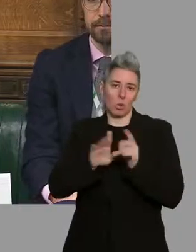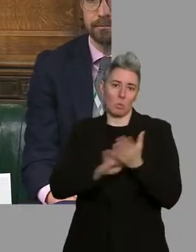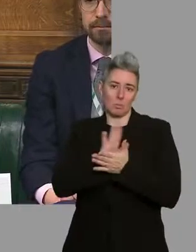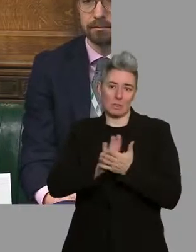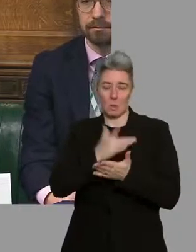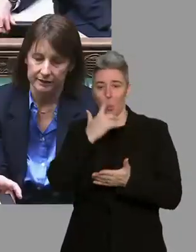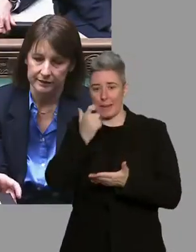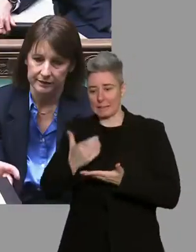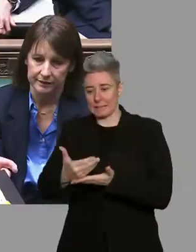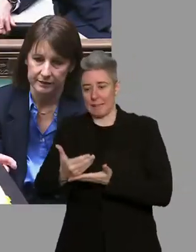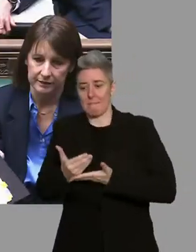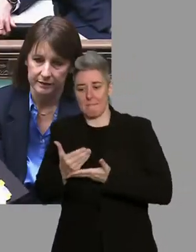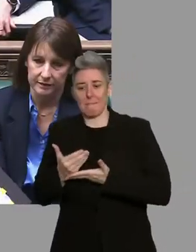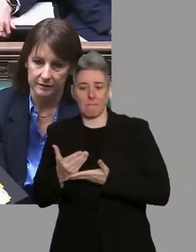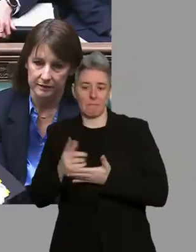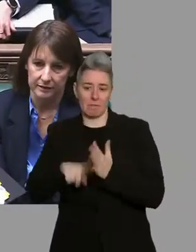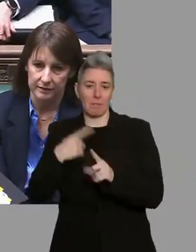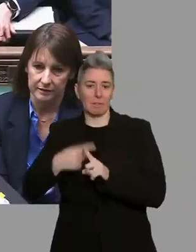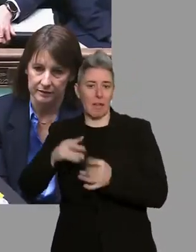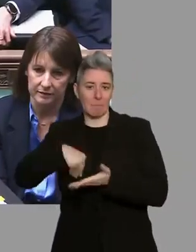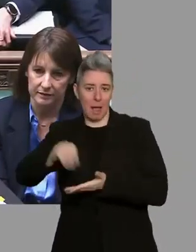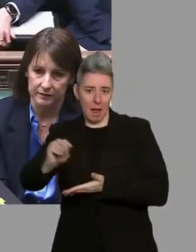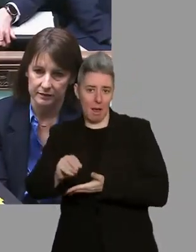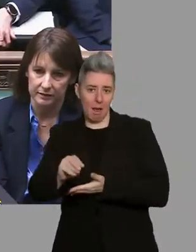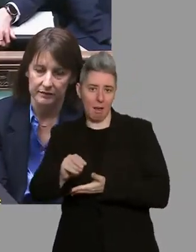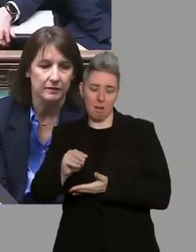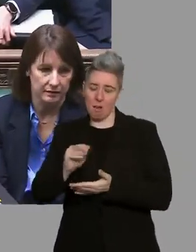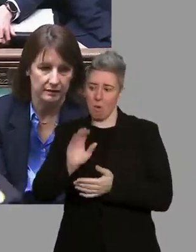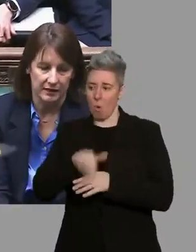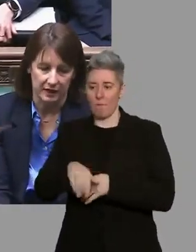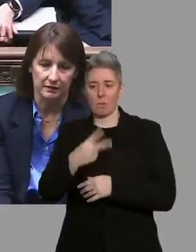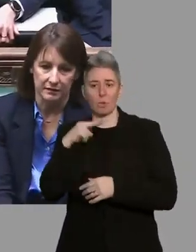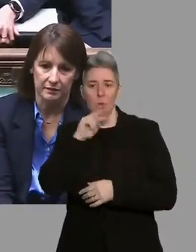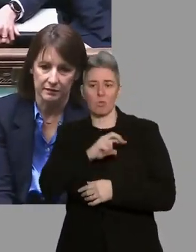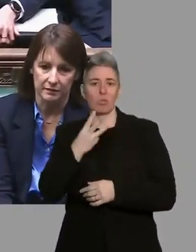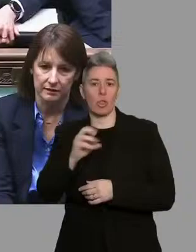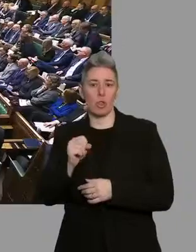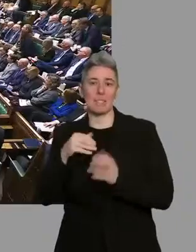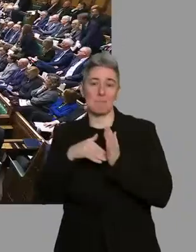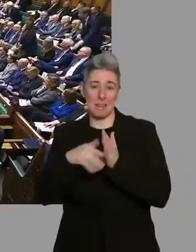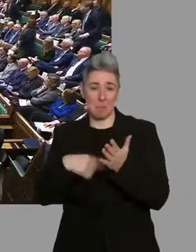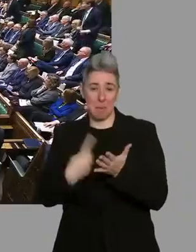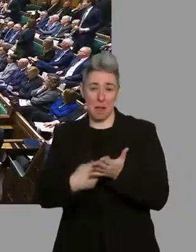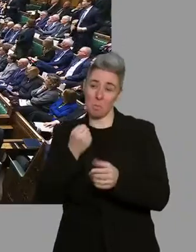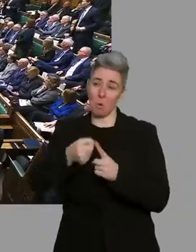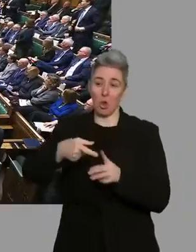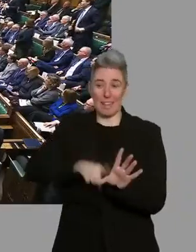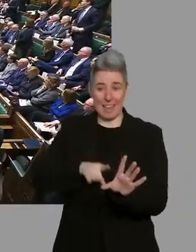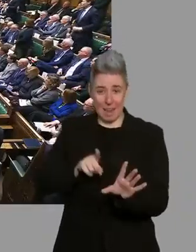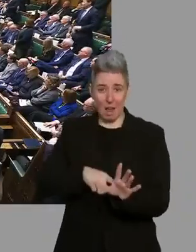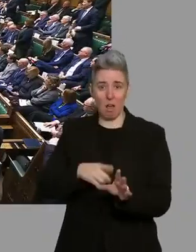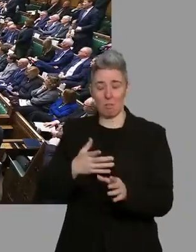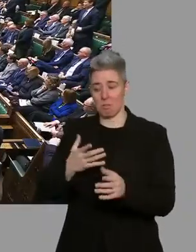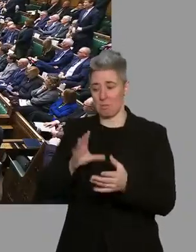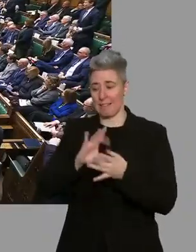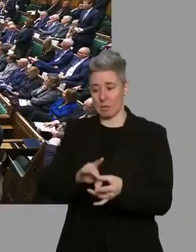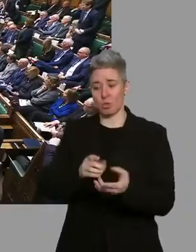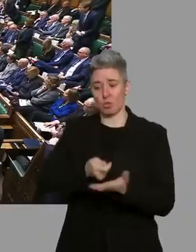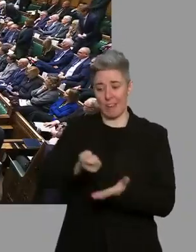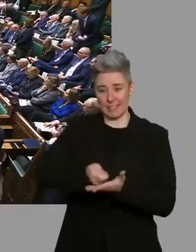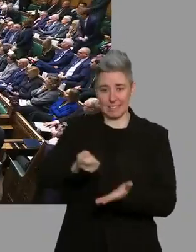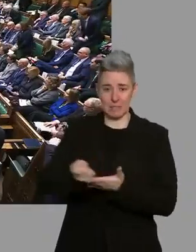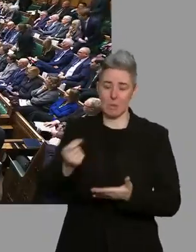years. There is of course still work to do, but this is a major step forward. We now come to the Leader of the Liberal Democrats, Red